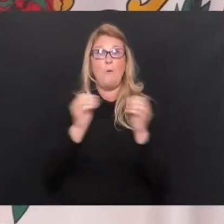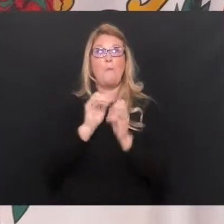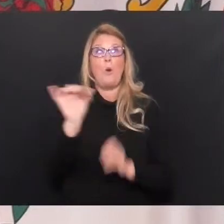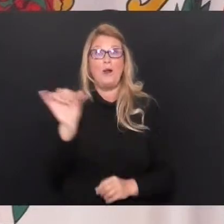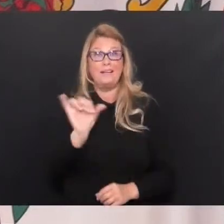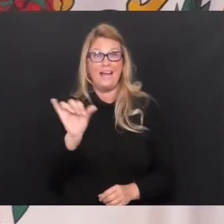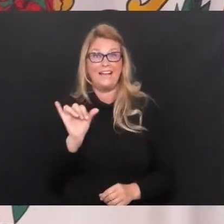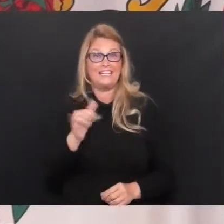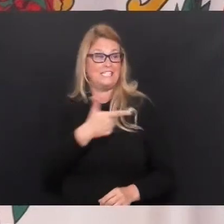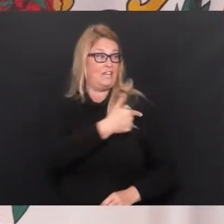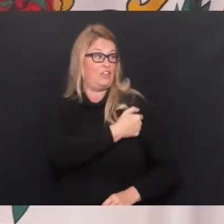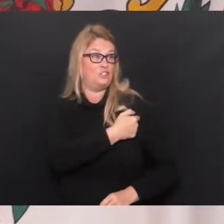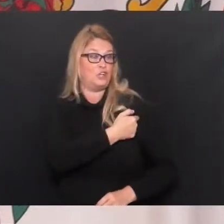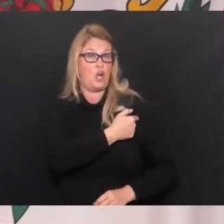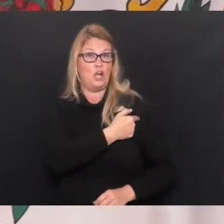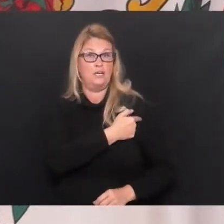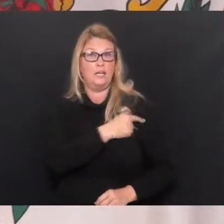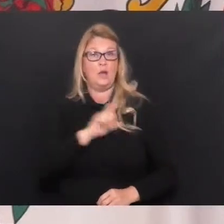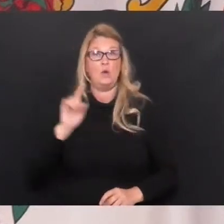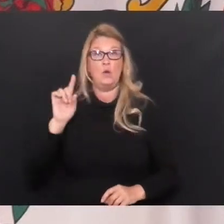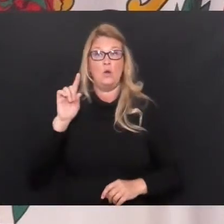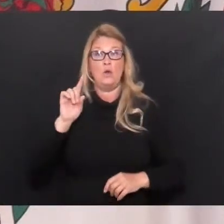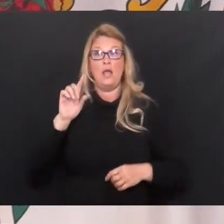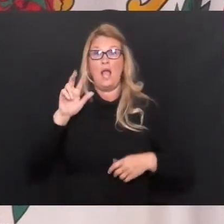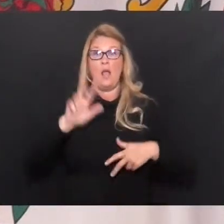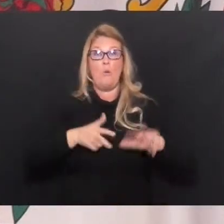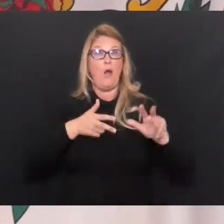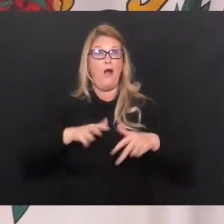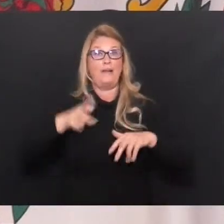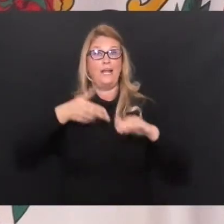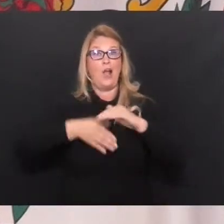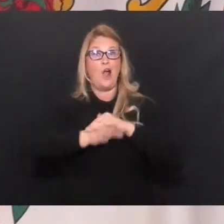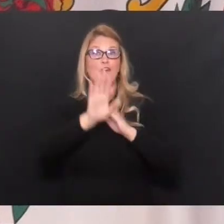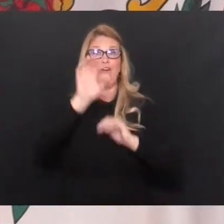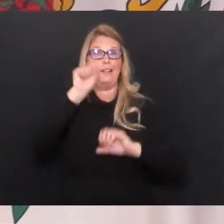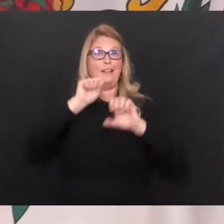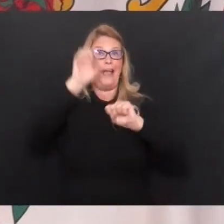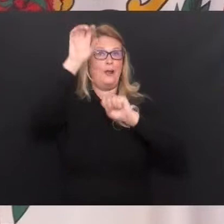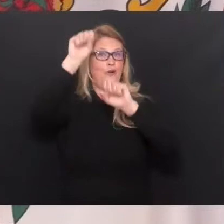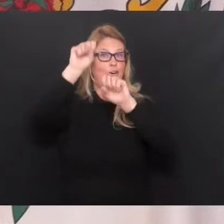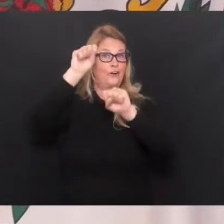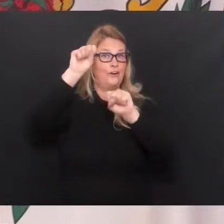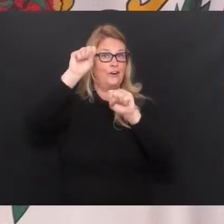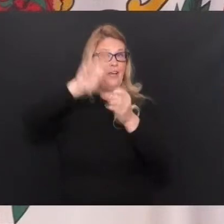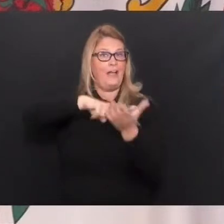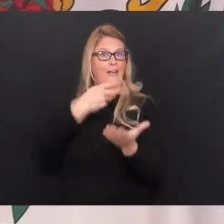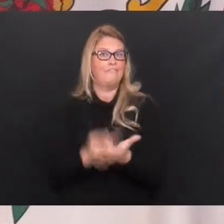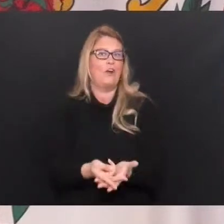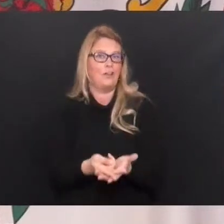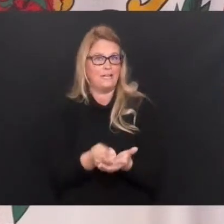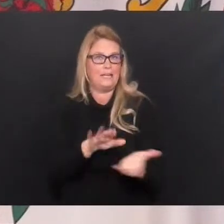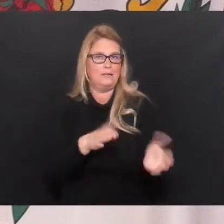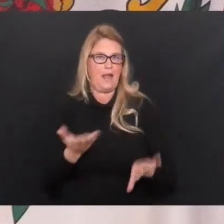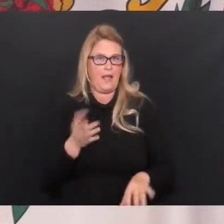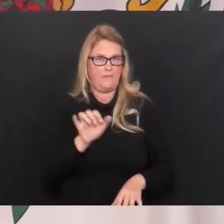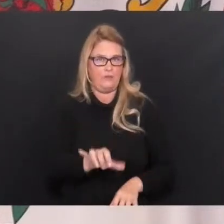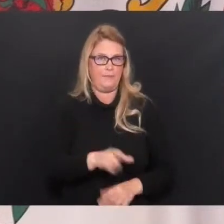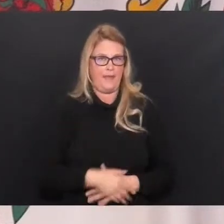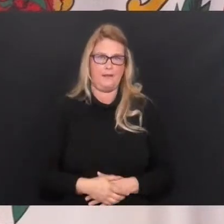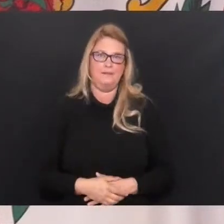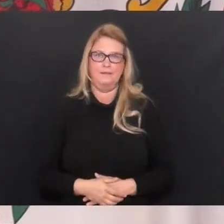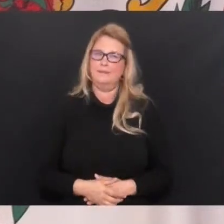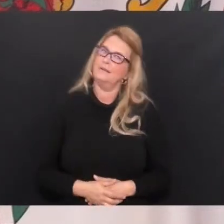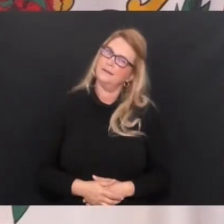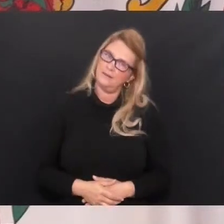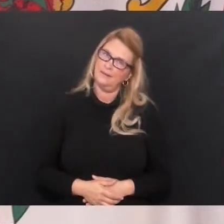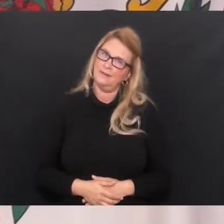to taking a shot and walking under a ladder and somebody falling off the ladder and smashing you. I mean, it